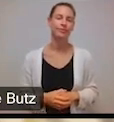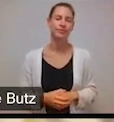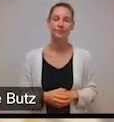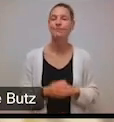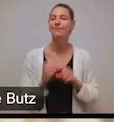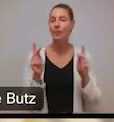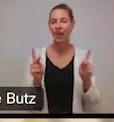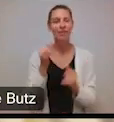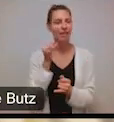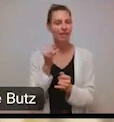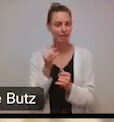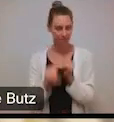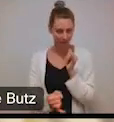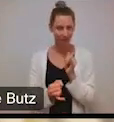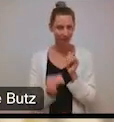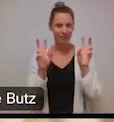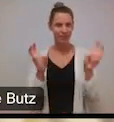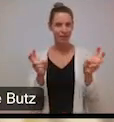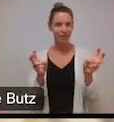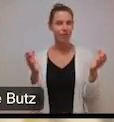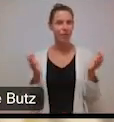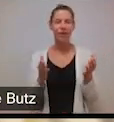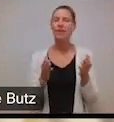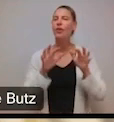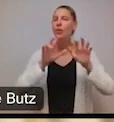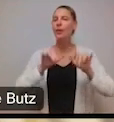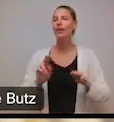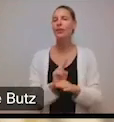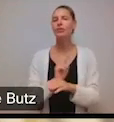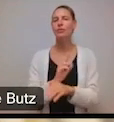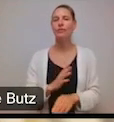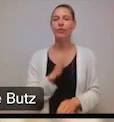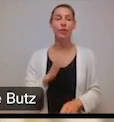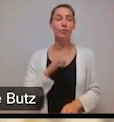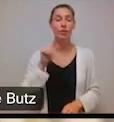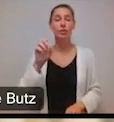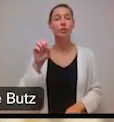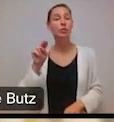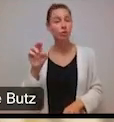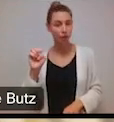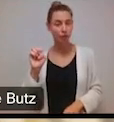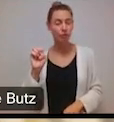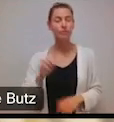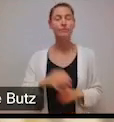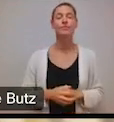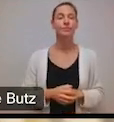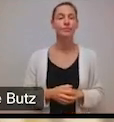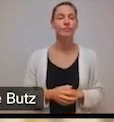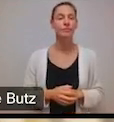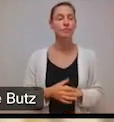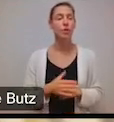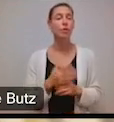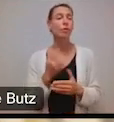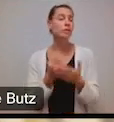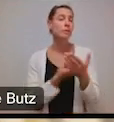Okay, our last section for this session is writing with a formal tone. So in some cases, tone